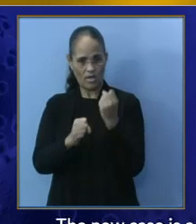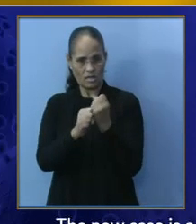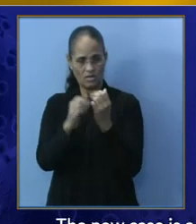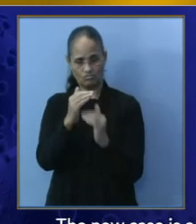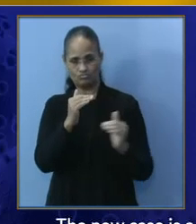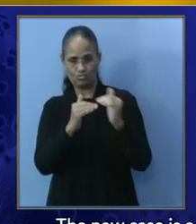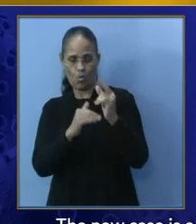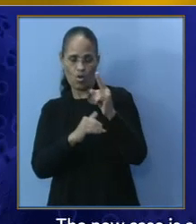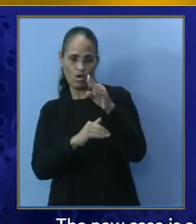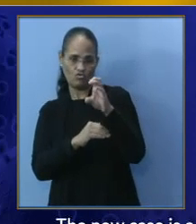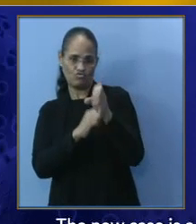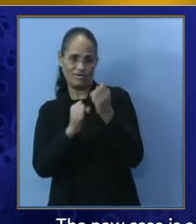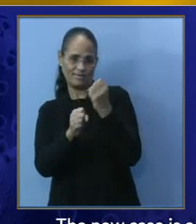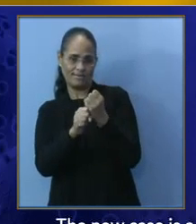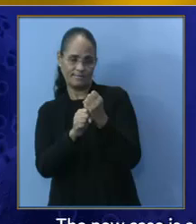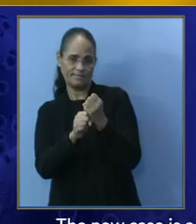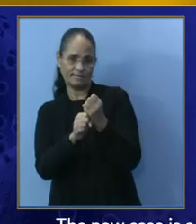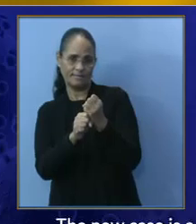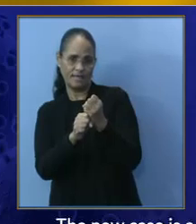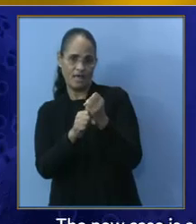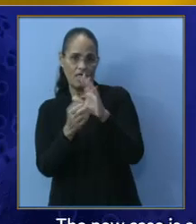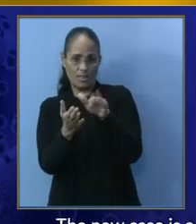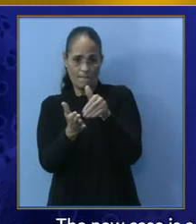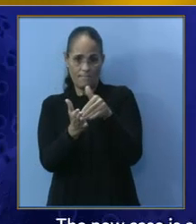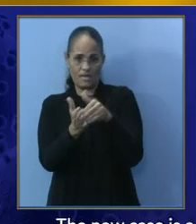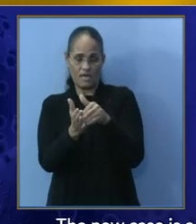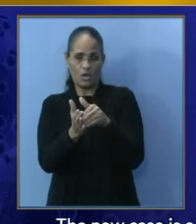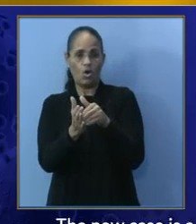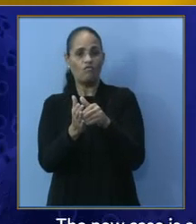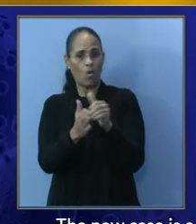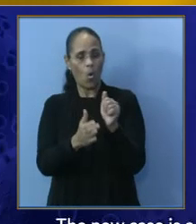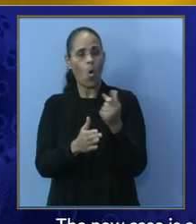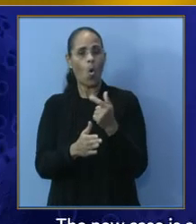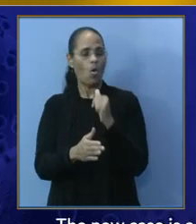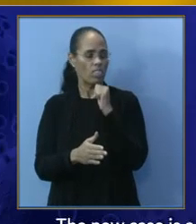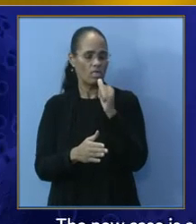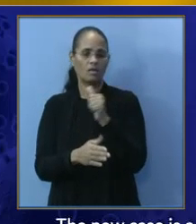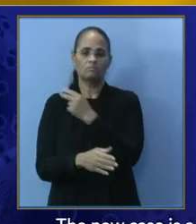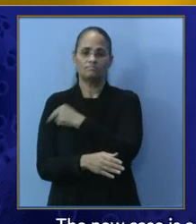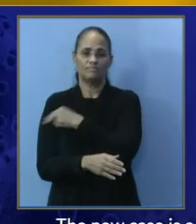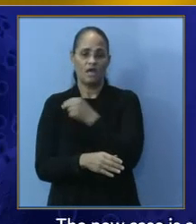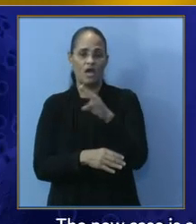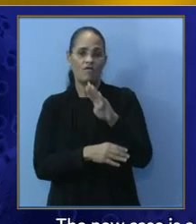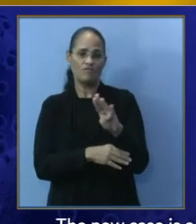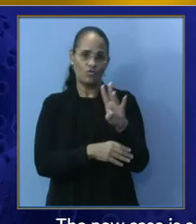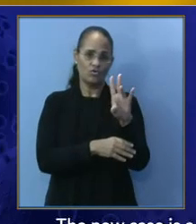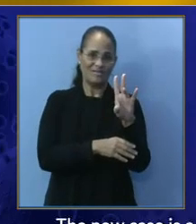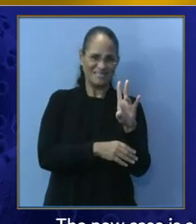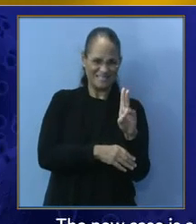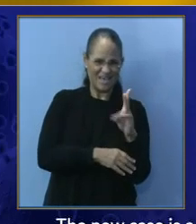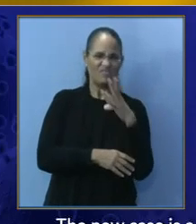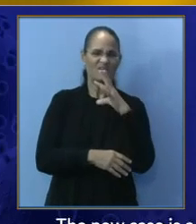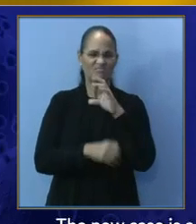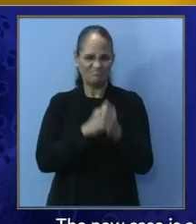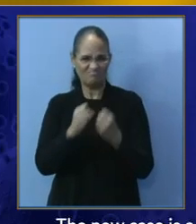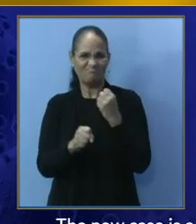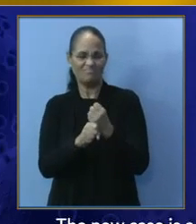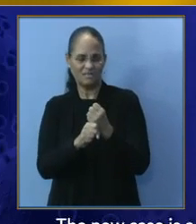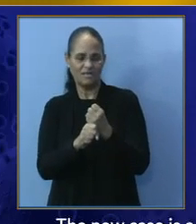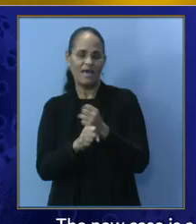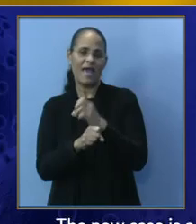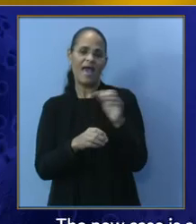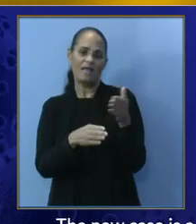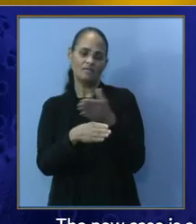than 100 years. The mean age of all currently active cases is 47 years, with the median being 47 years, and the